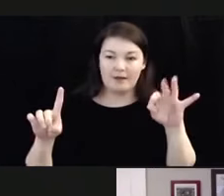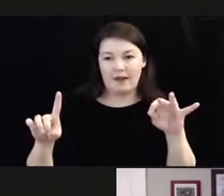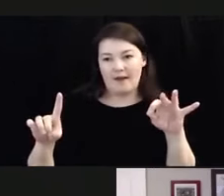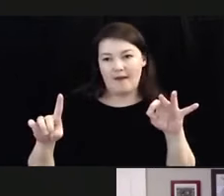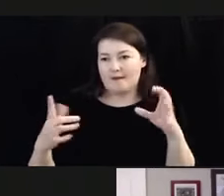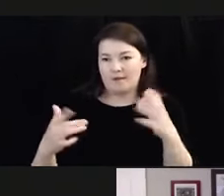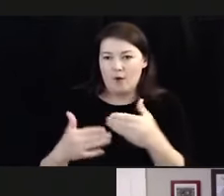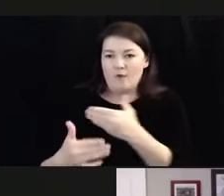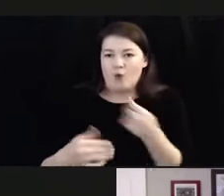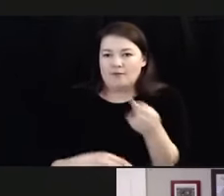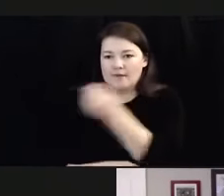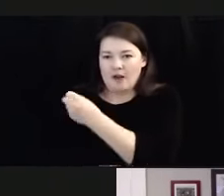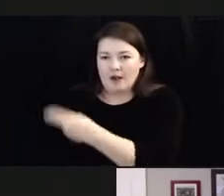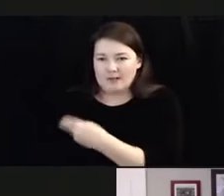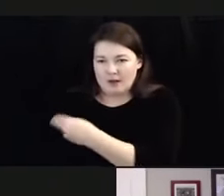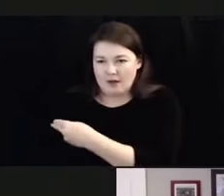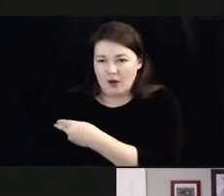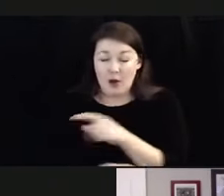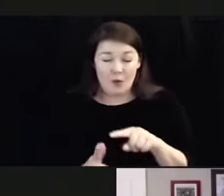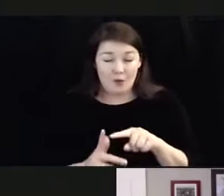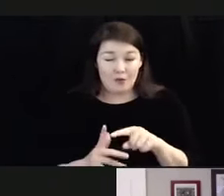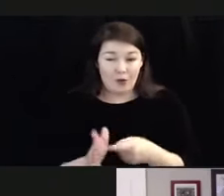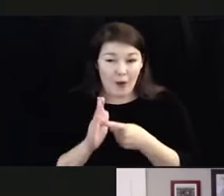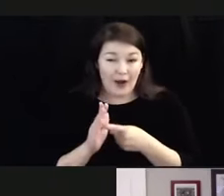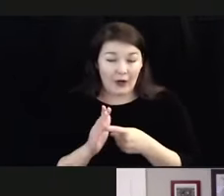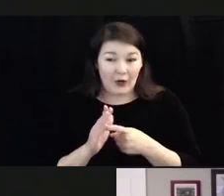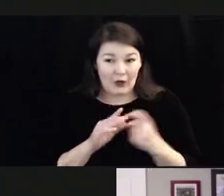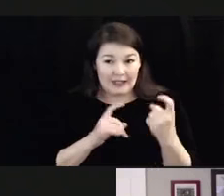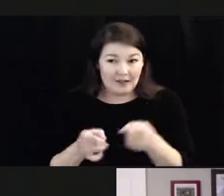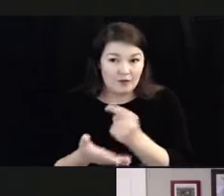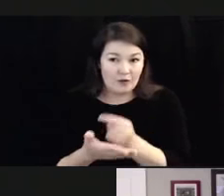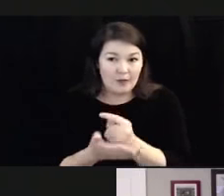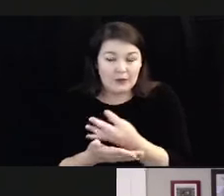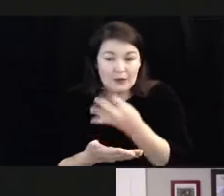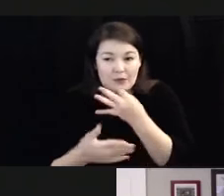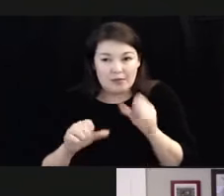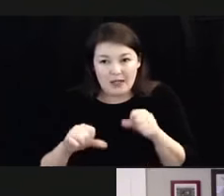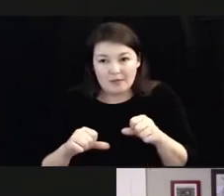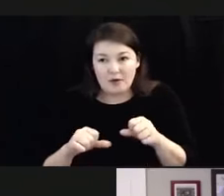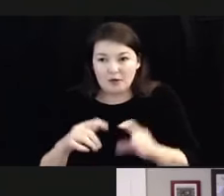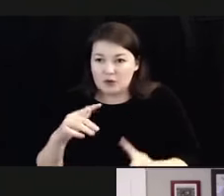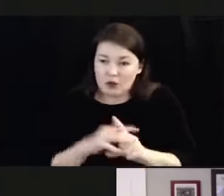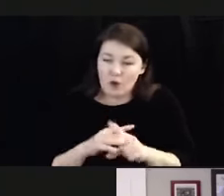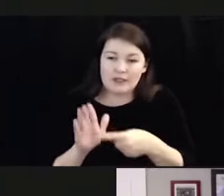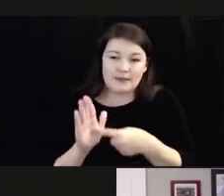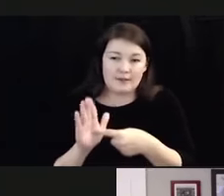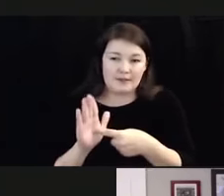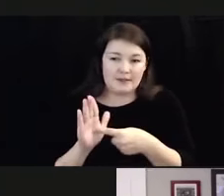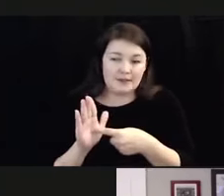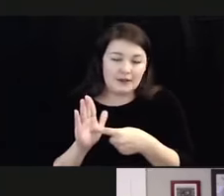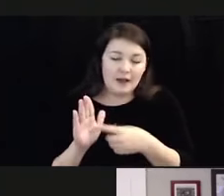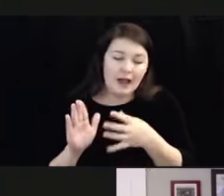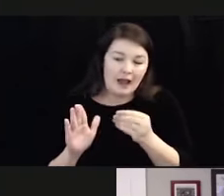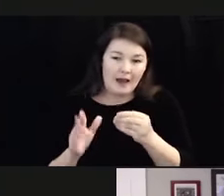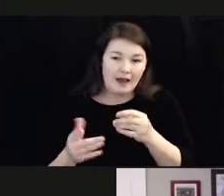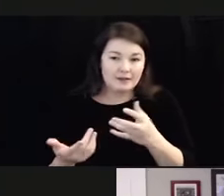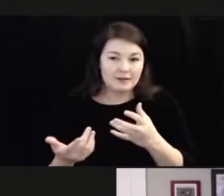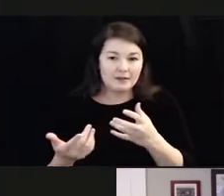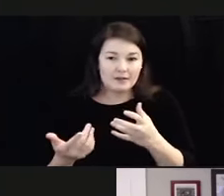hospitalized. This has to be given early in the course of infection when you have mild to moderate symptoms and you're at a particular risk